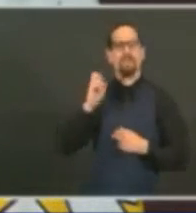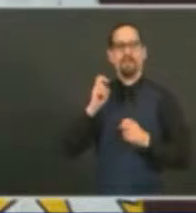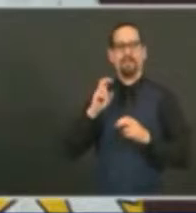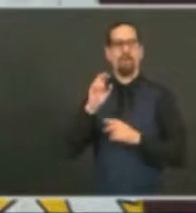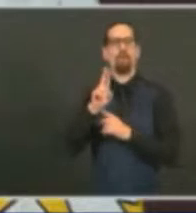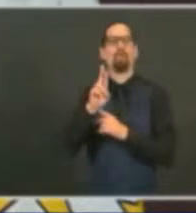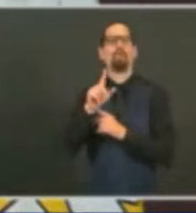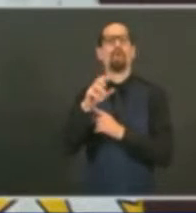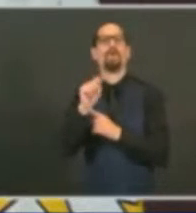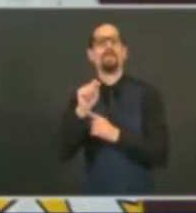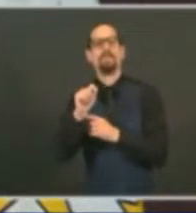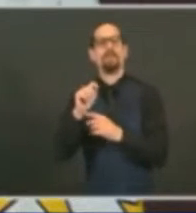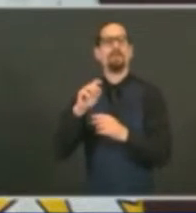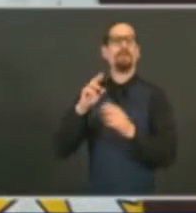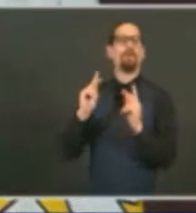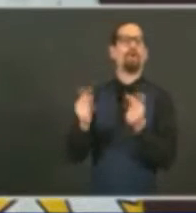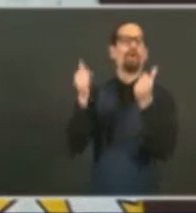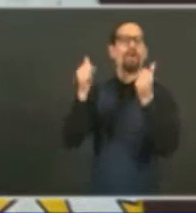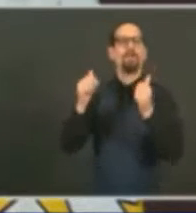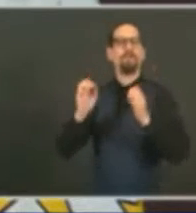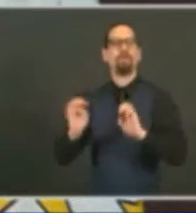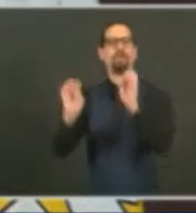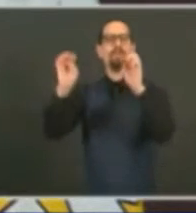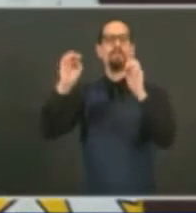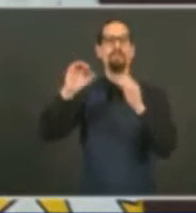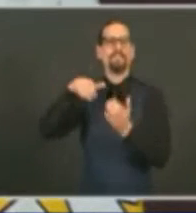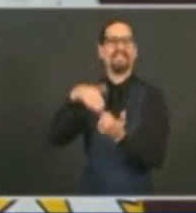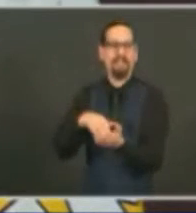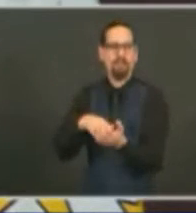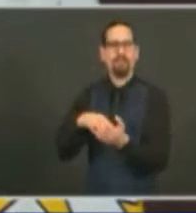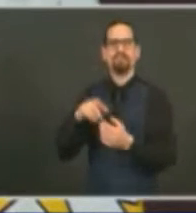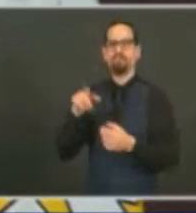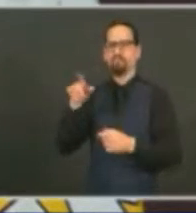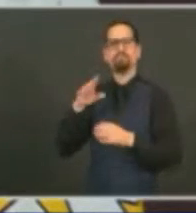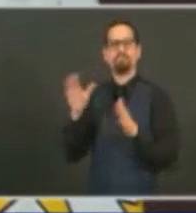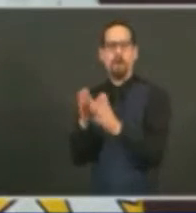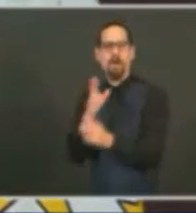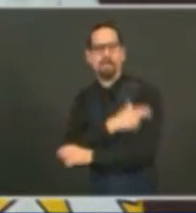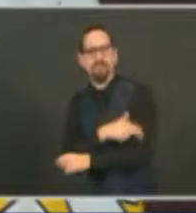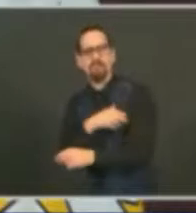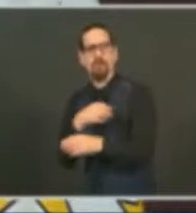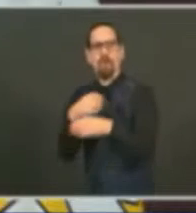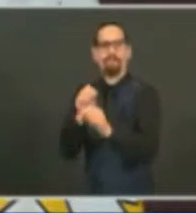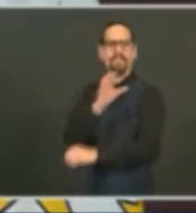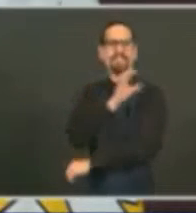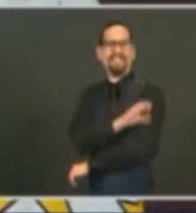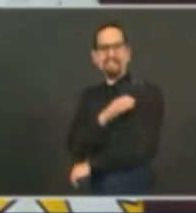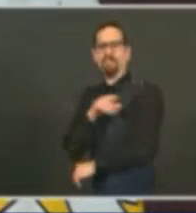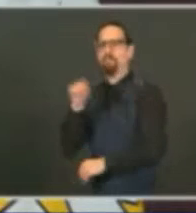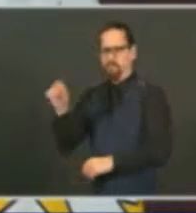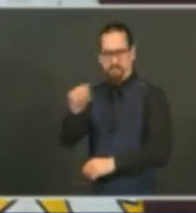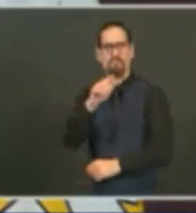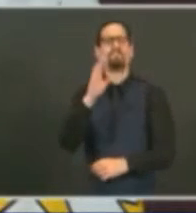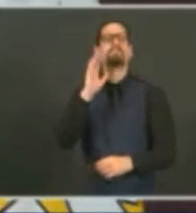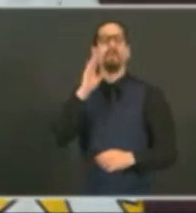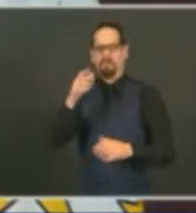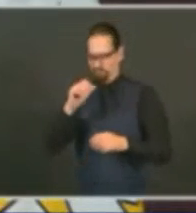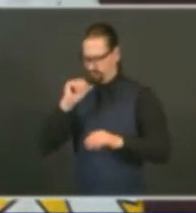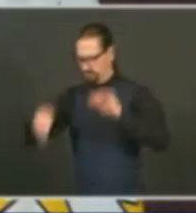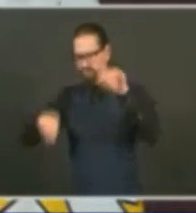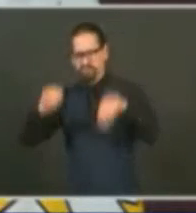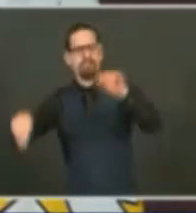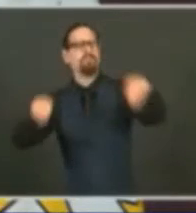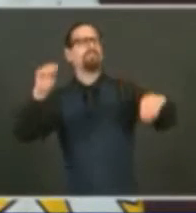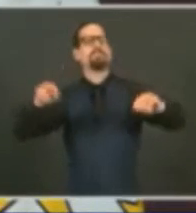accessed there as well. Those clinics are listed with the testing locations on our Rhode Island Department of Health's